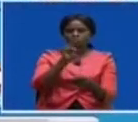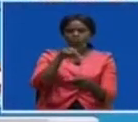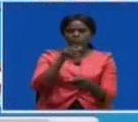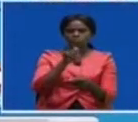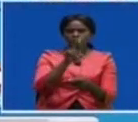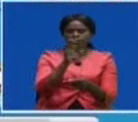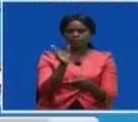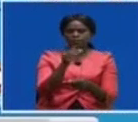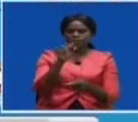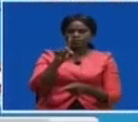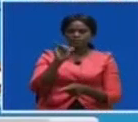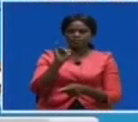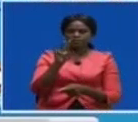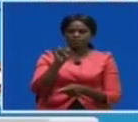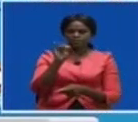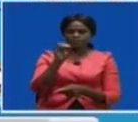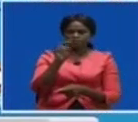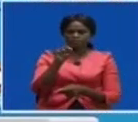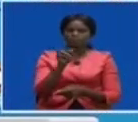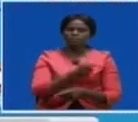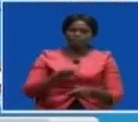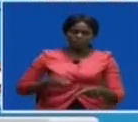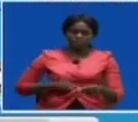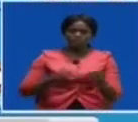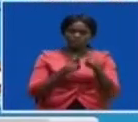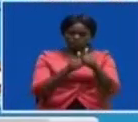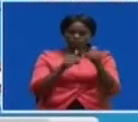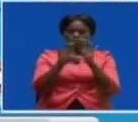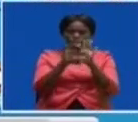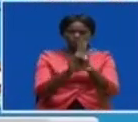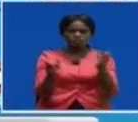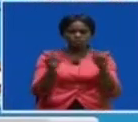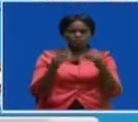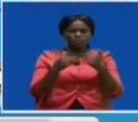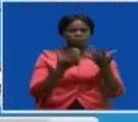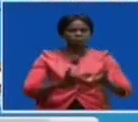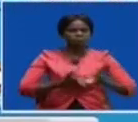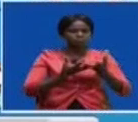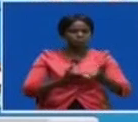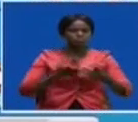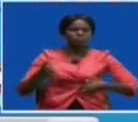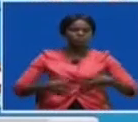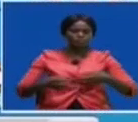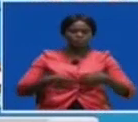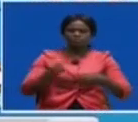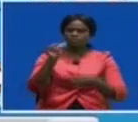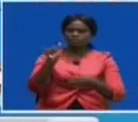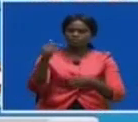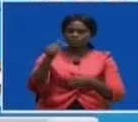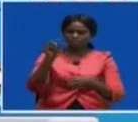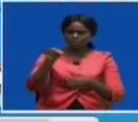Mwemba has urged members to follow the Constitution when airing grievances. FAS will hold its AGM on April